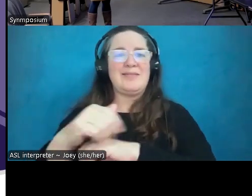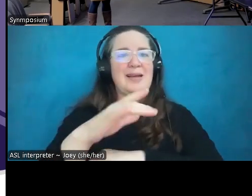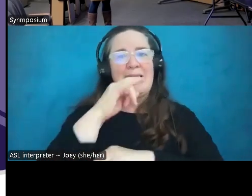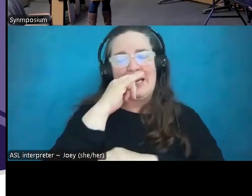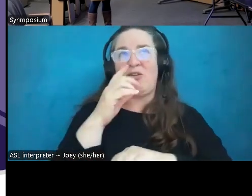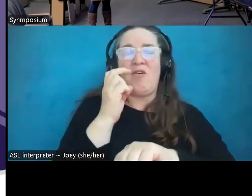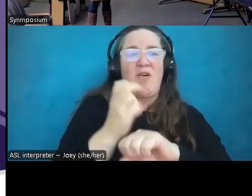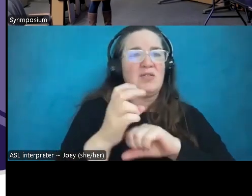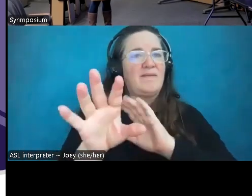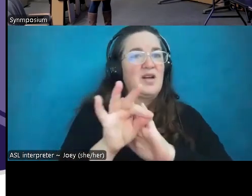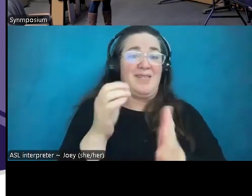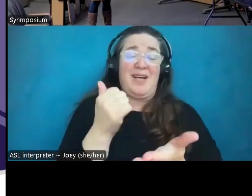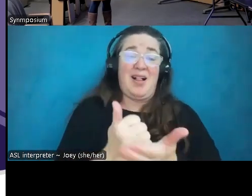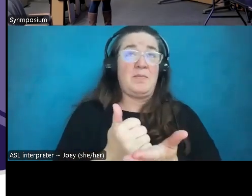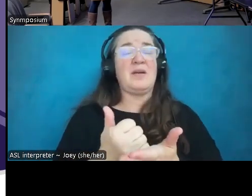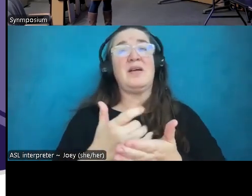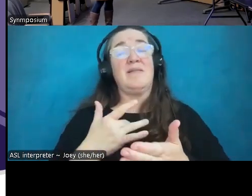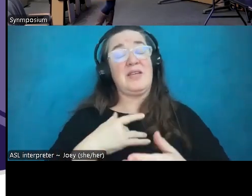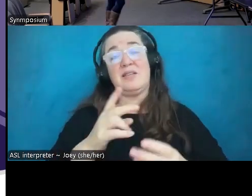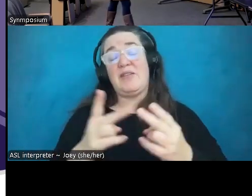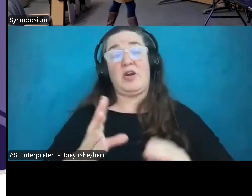and it's very defeating, I think, for them.